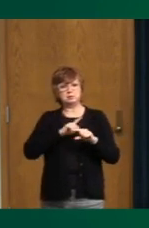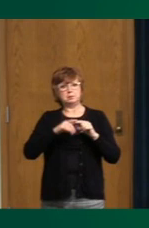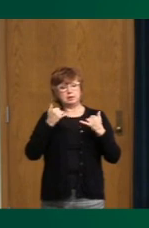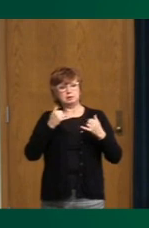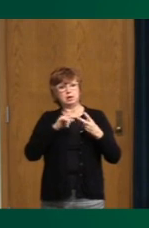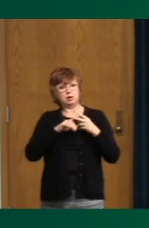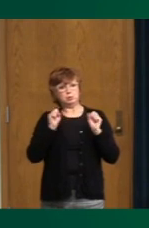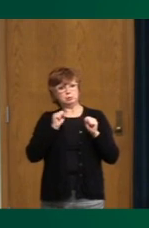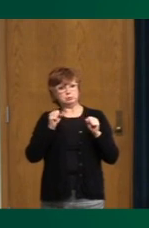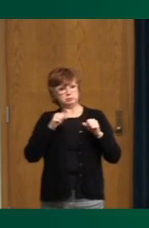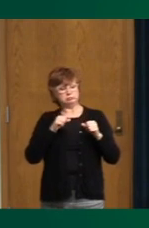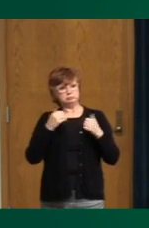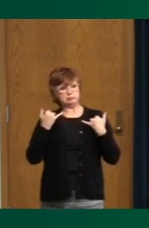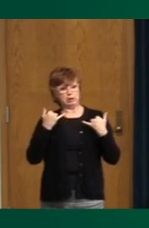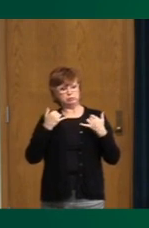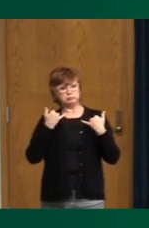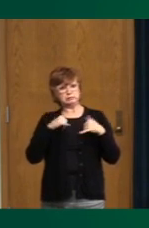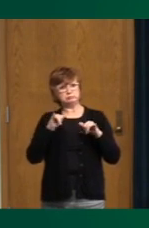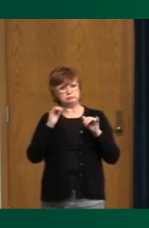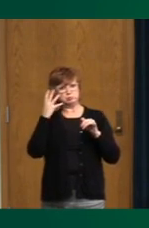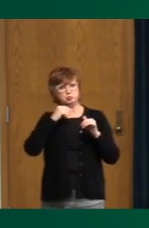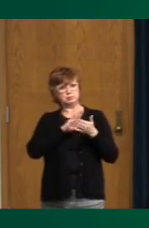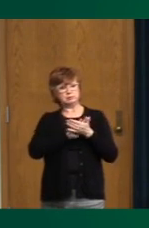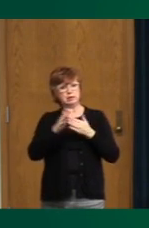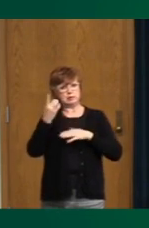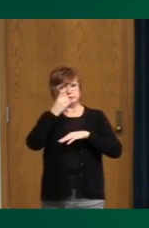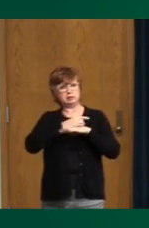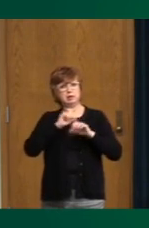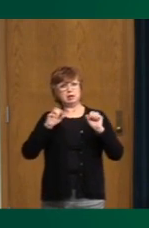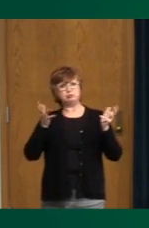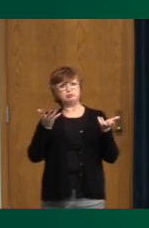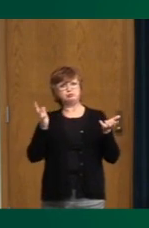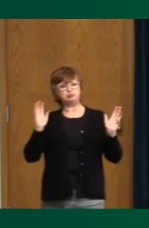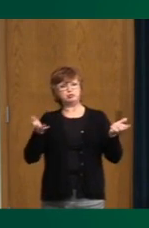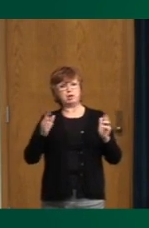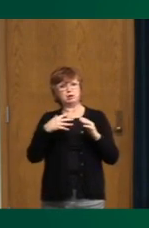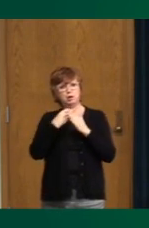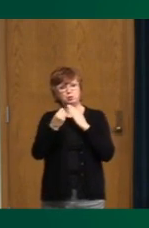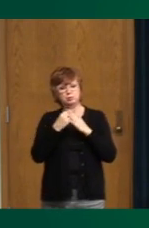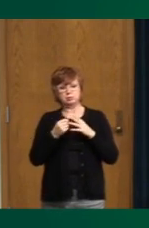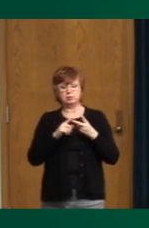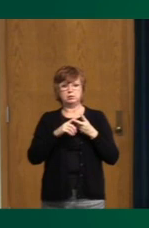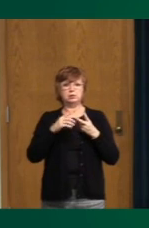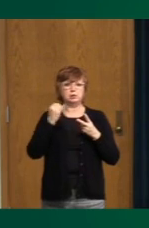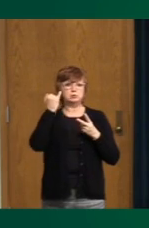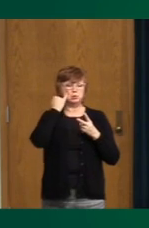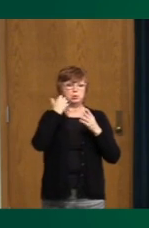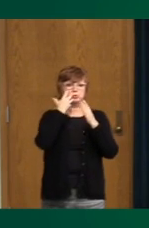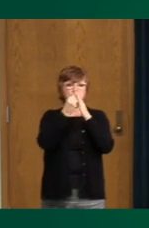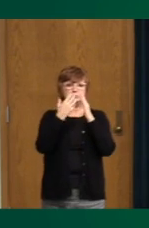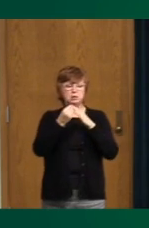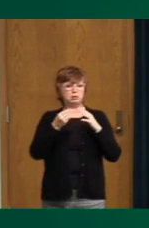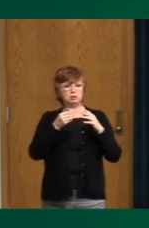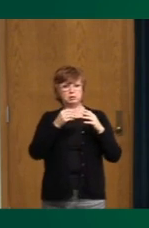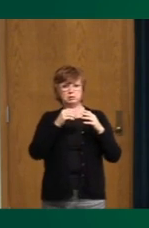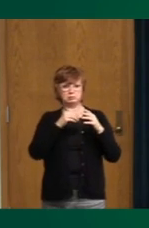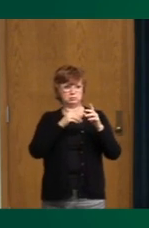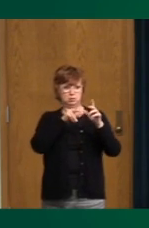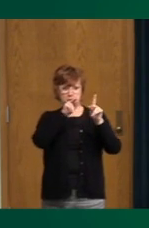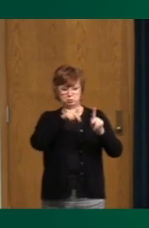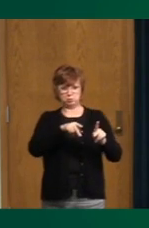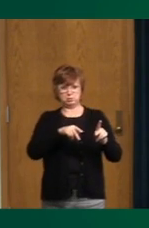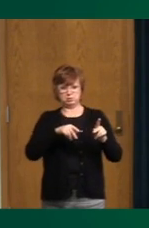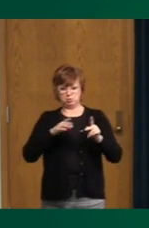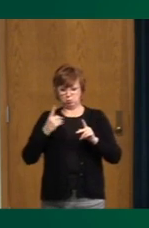all need to make. And then there may be, people who may be living alone who can connect with one additional household.